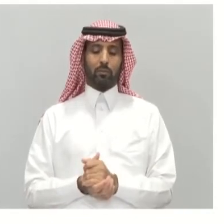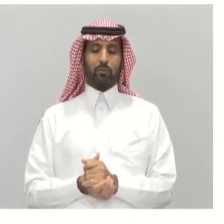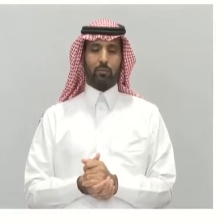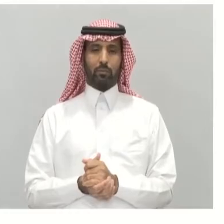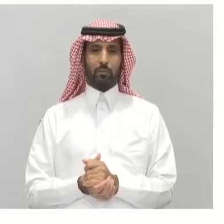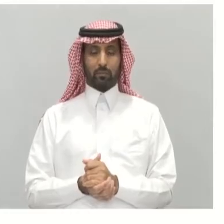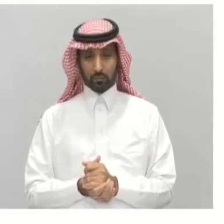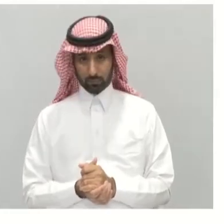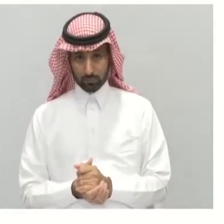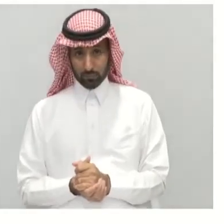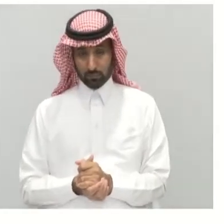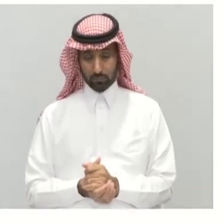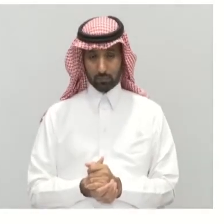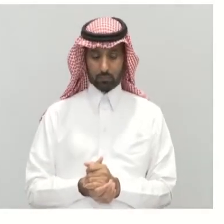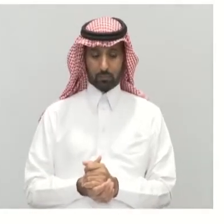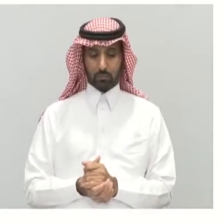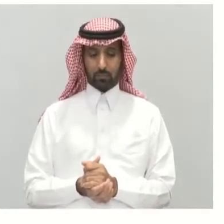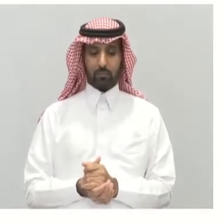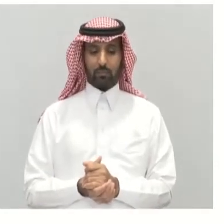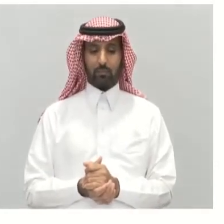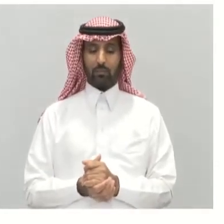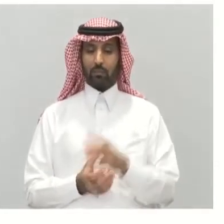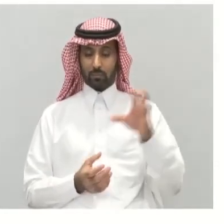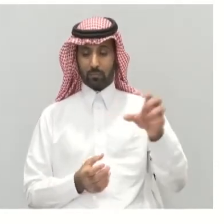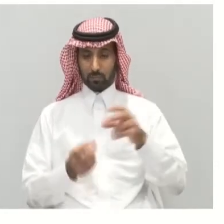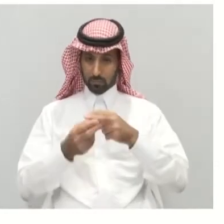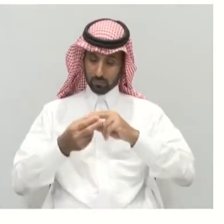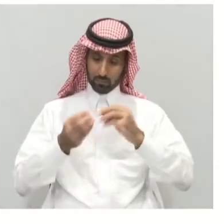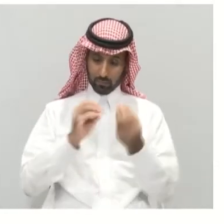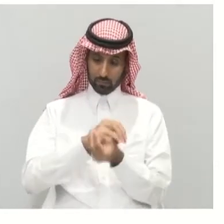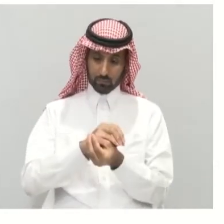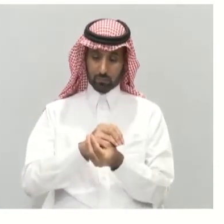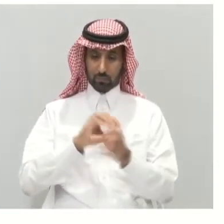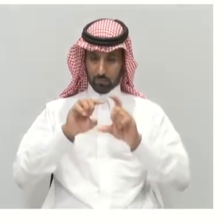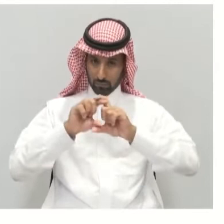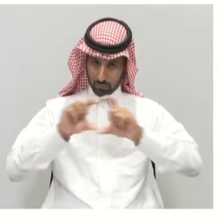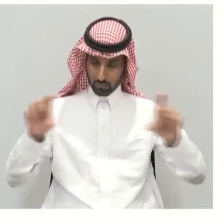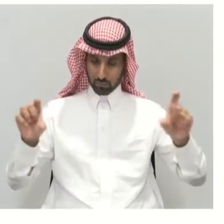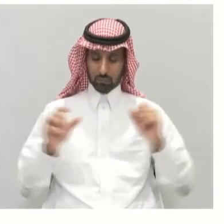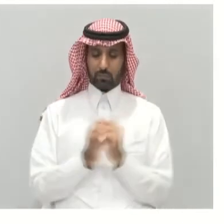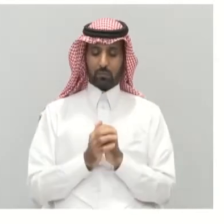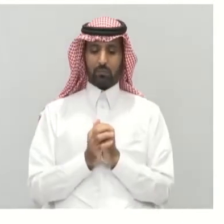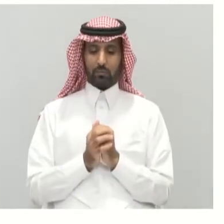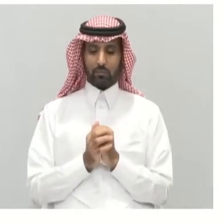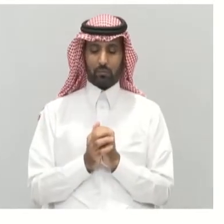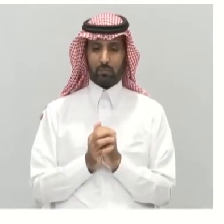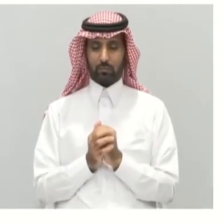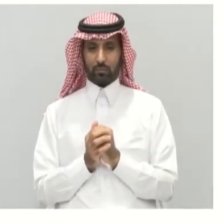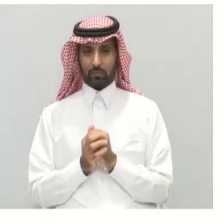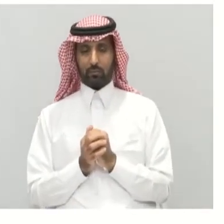We have part B. Put the words in order to make sentences. We have